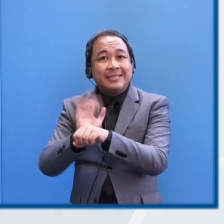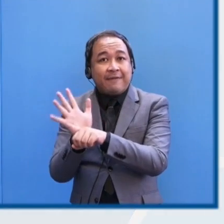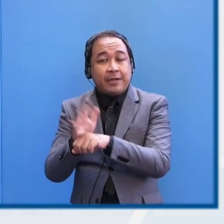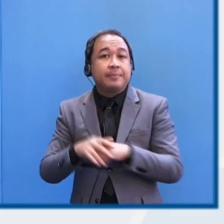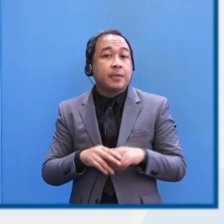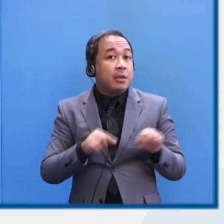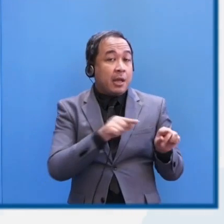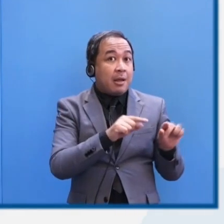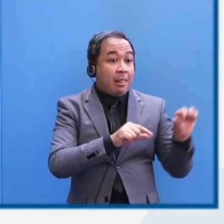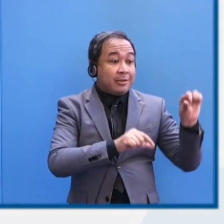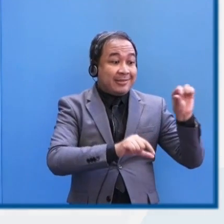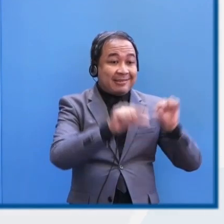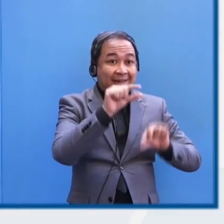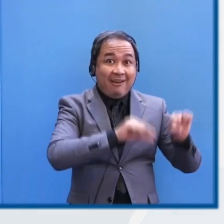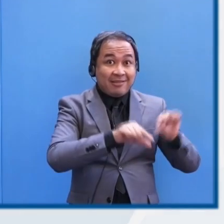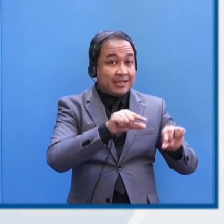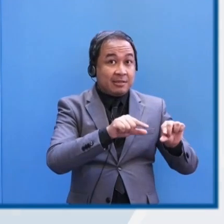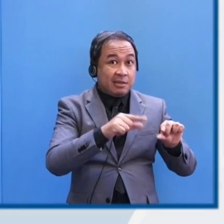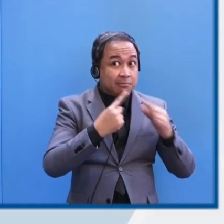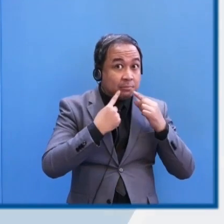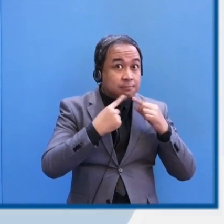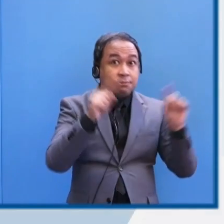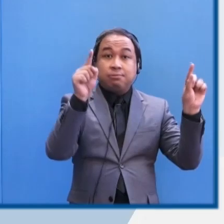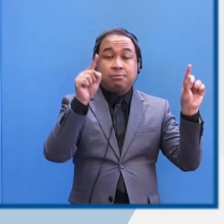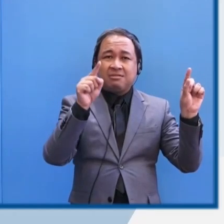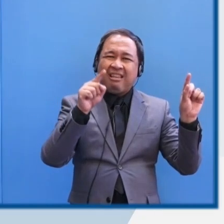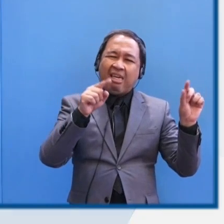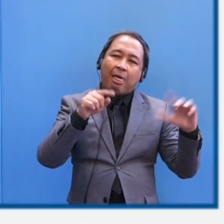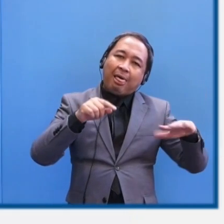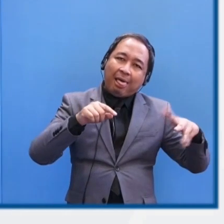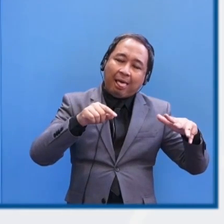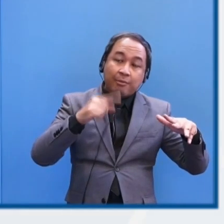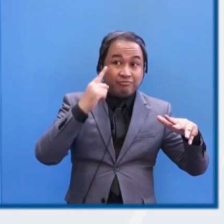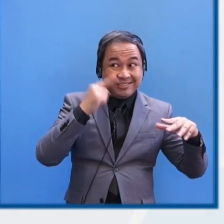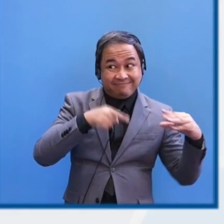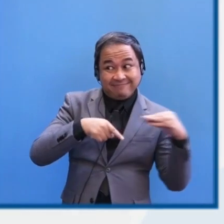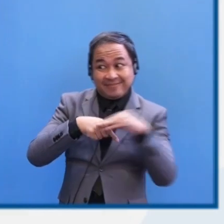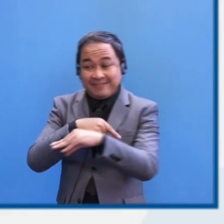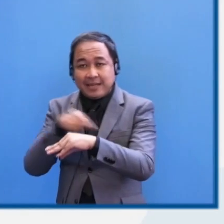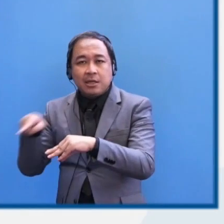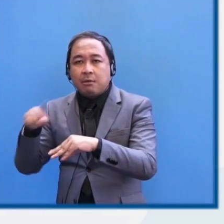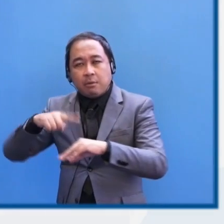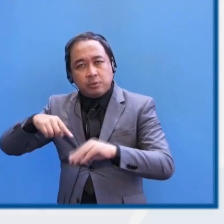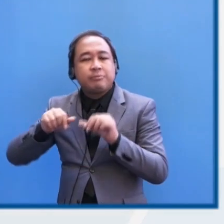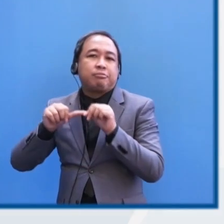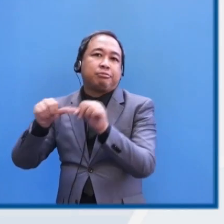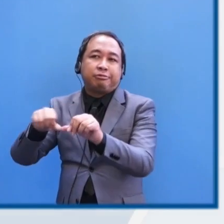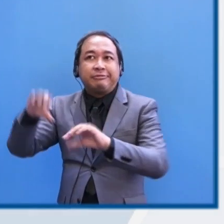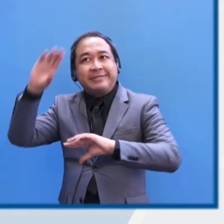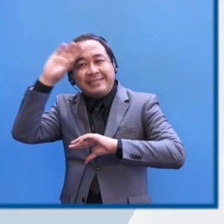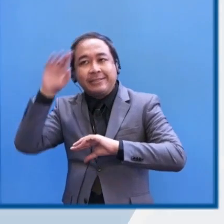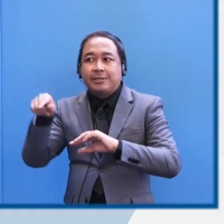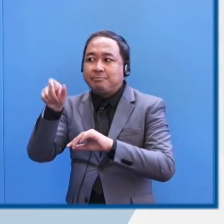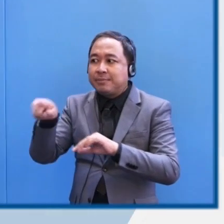have been sitting here today. The vaccination, the process, the way vaccination was usually done, and the way it was usually put together